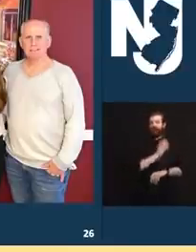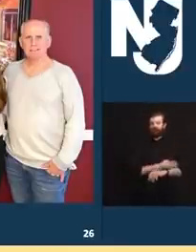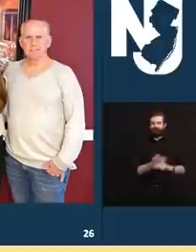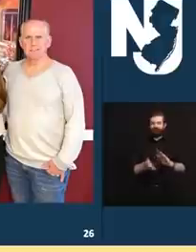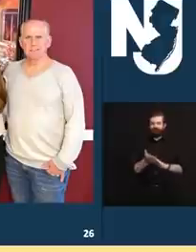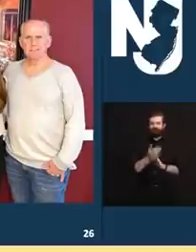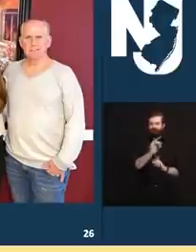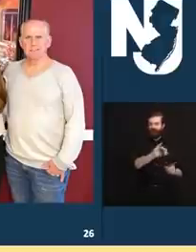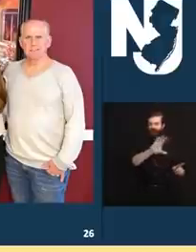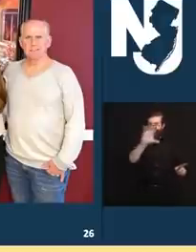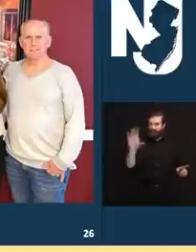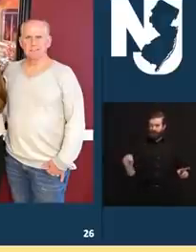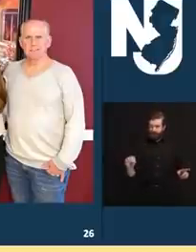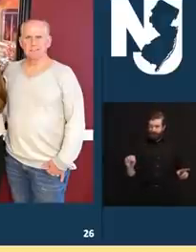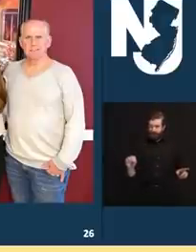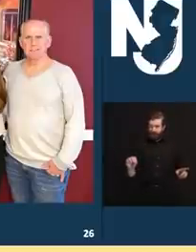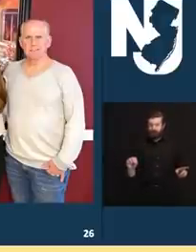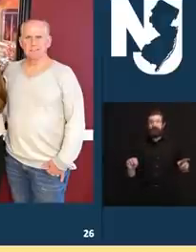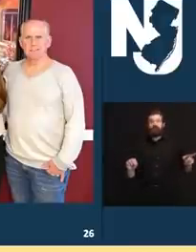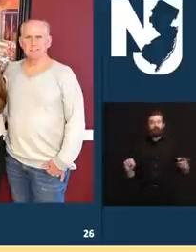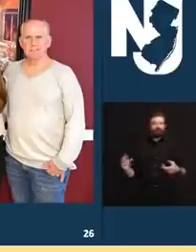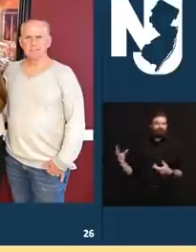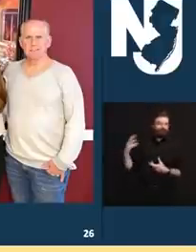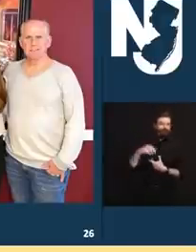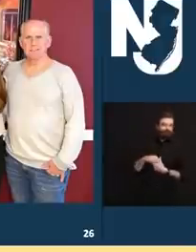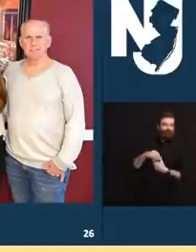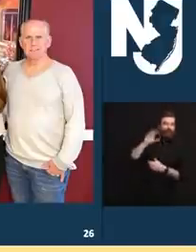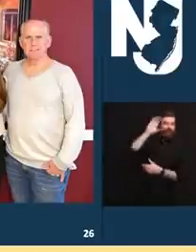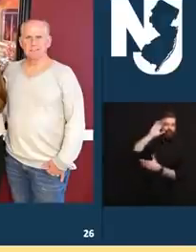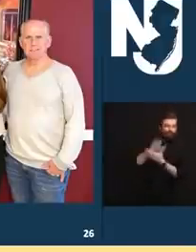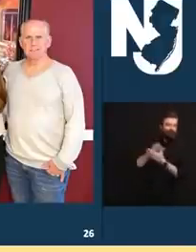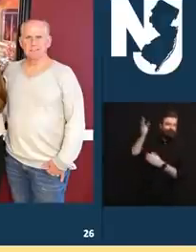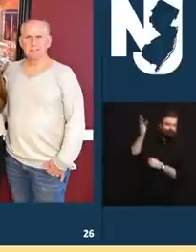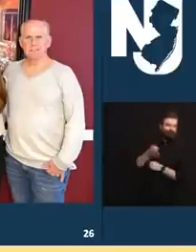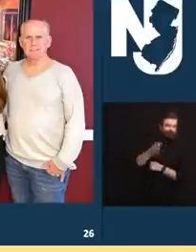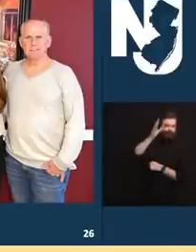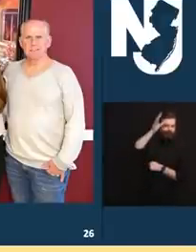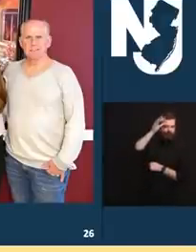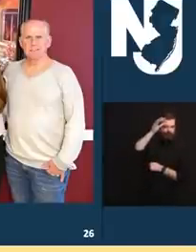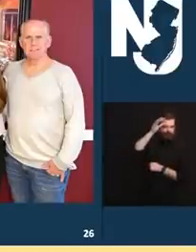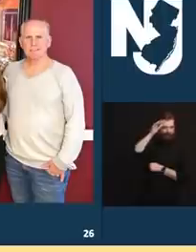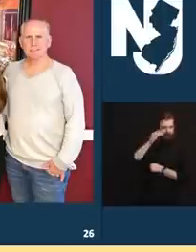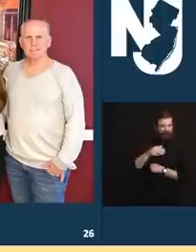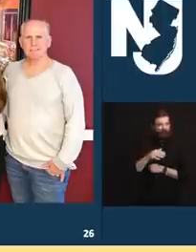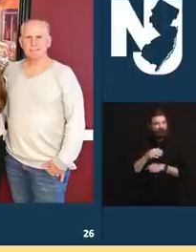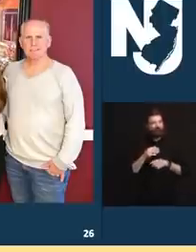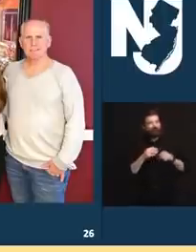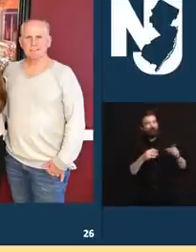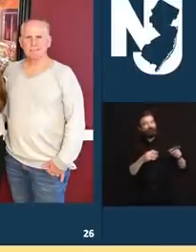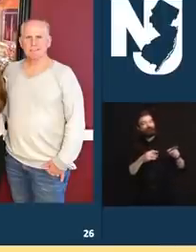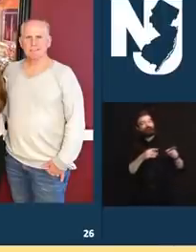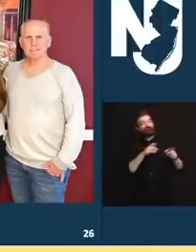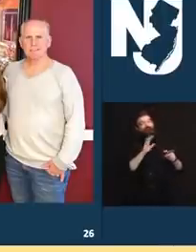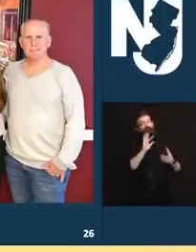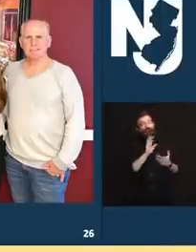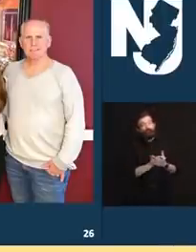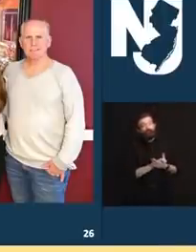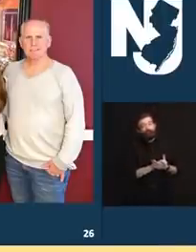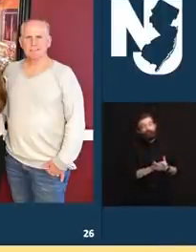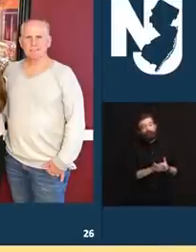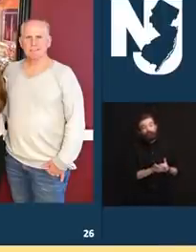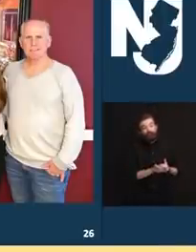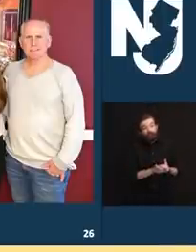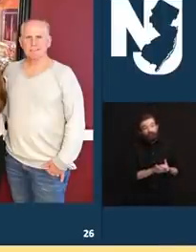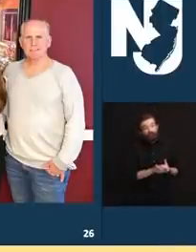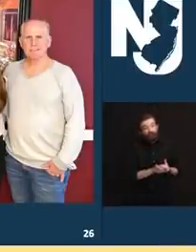includes husband/dad Lee and daughter/sister Brianna, they're on the right. Hearts for You has been a